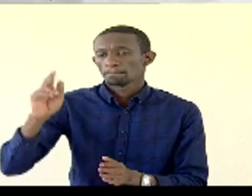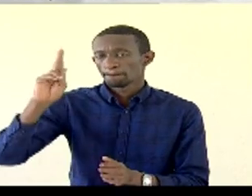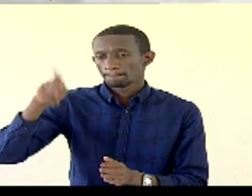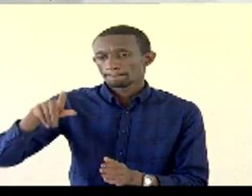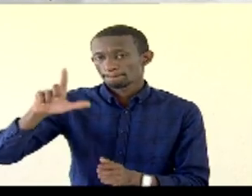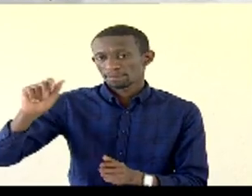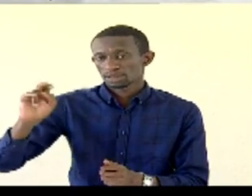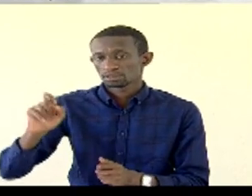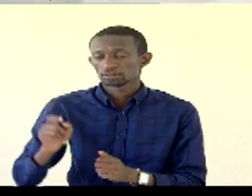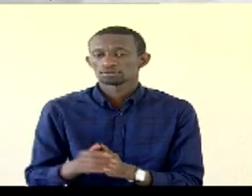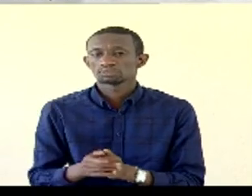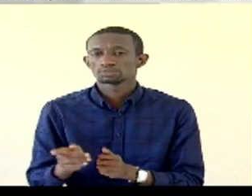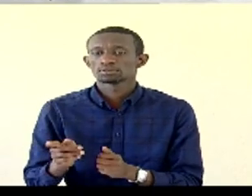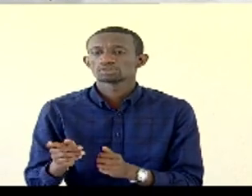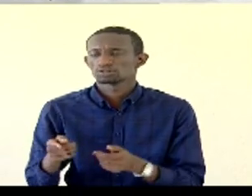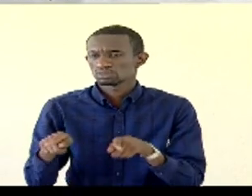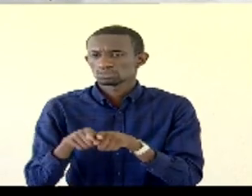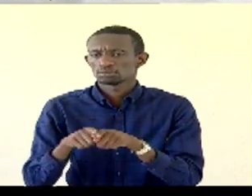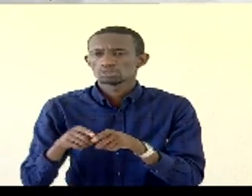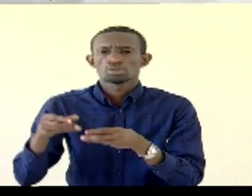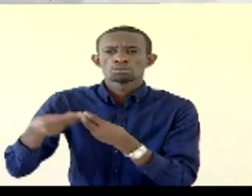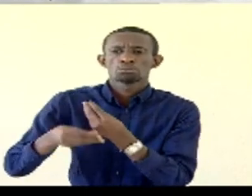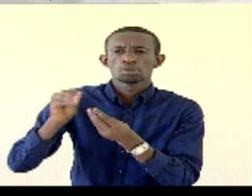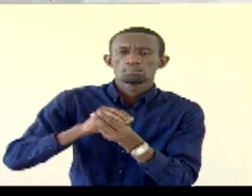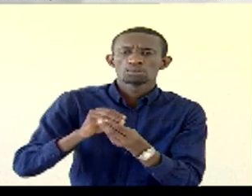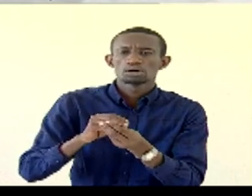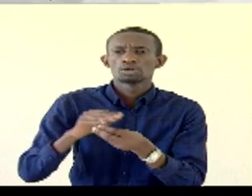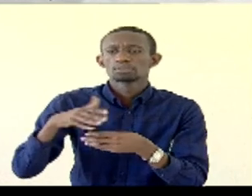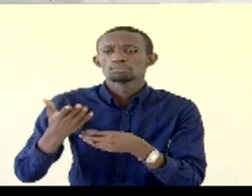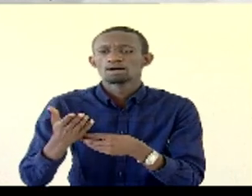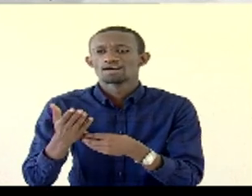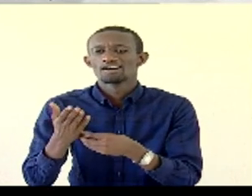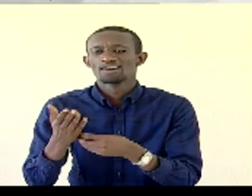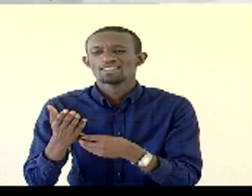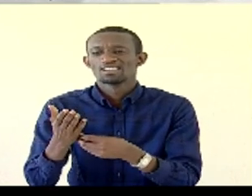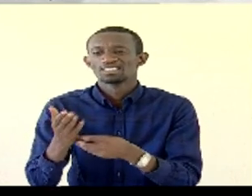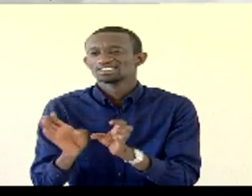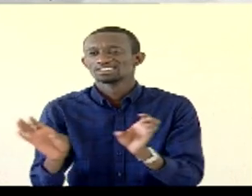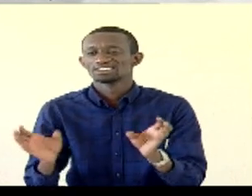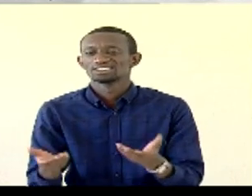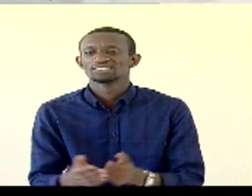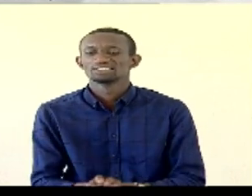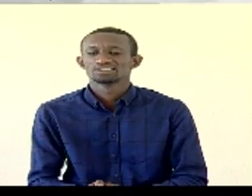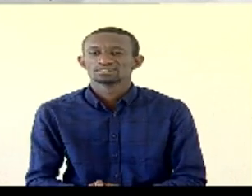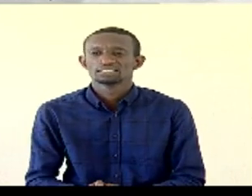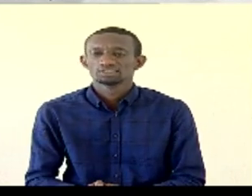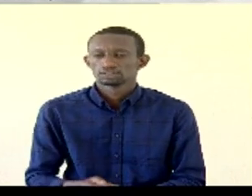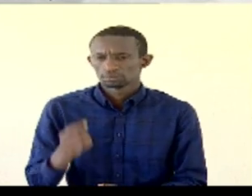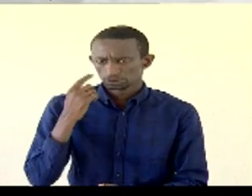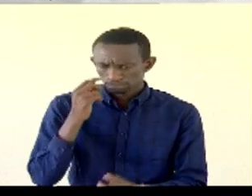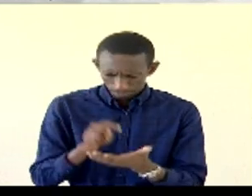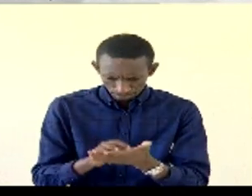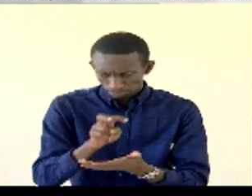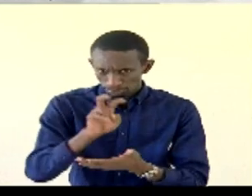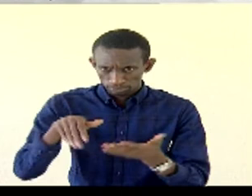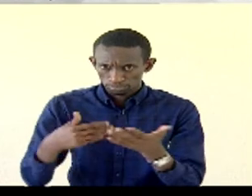have a cleavage, press a yellow banana, and separates. Here it's different. So check through all